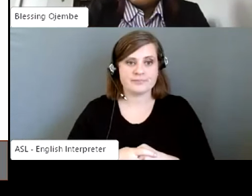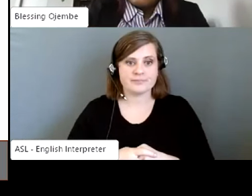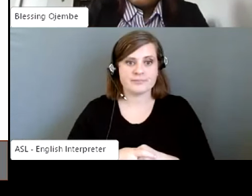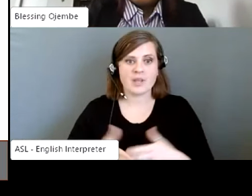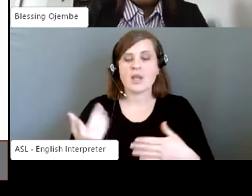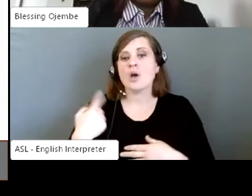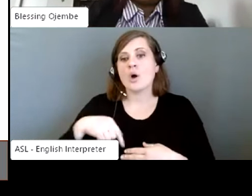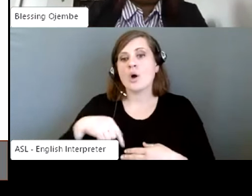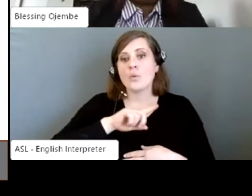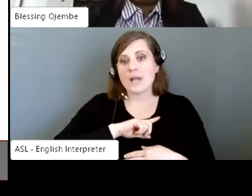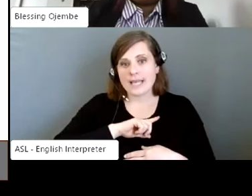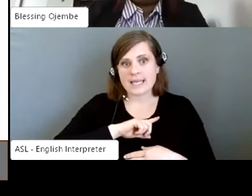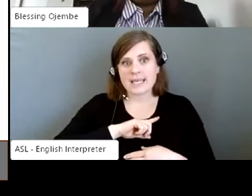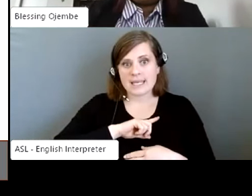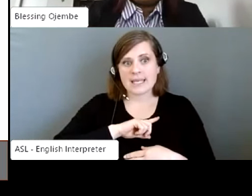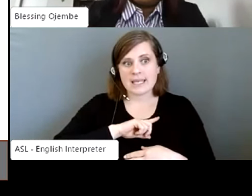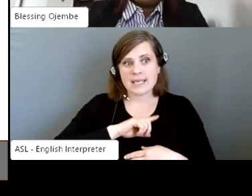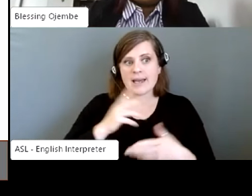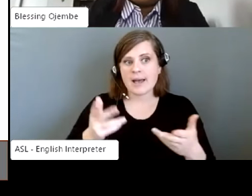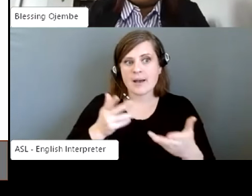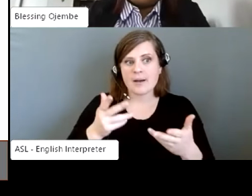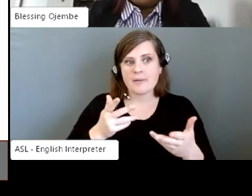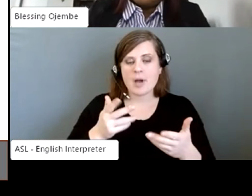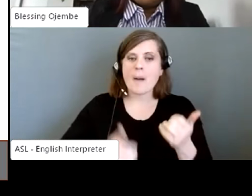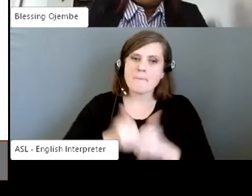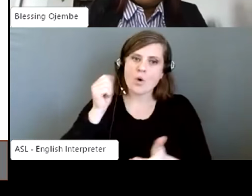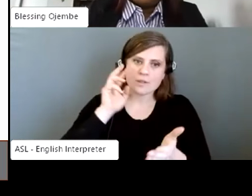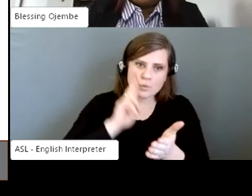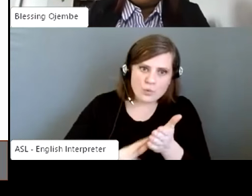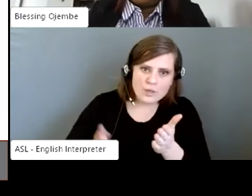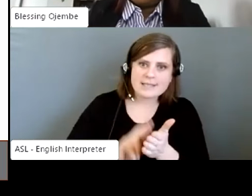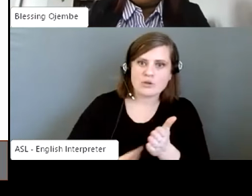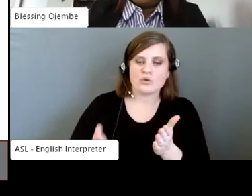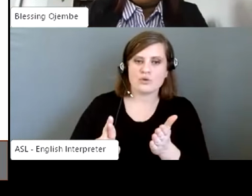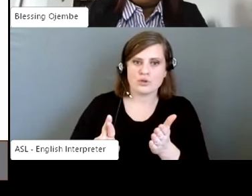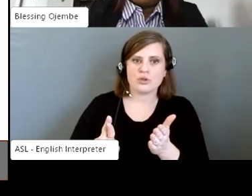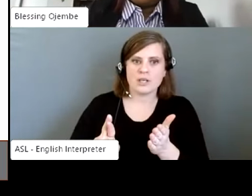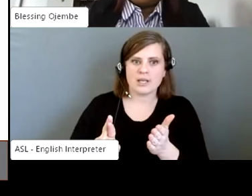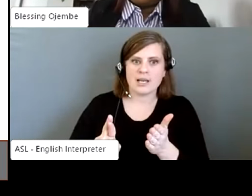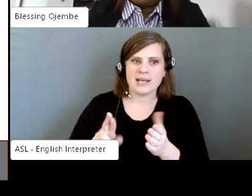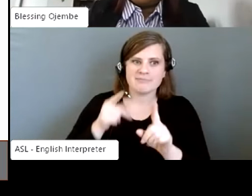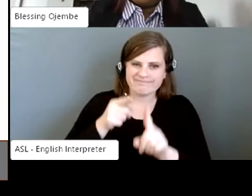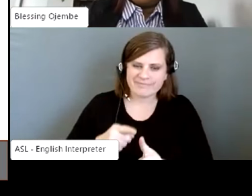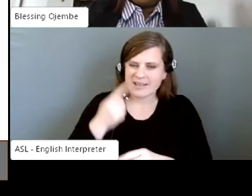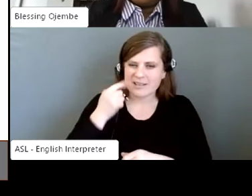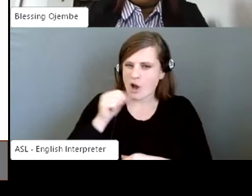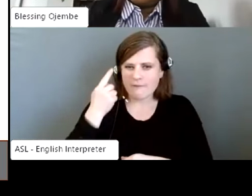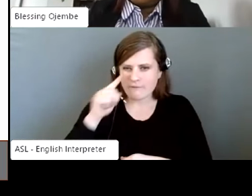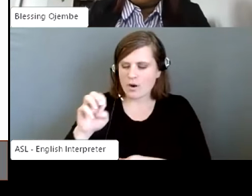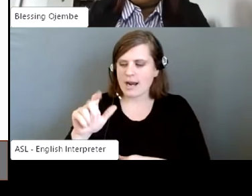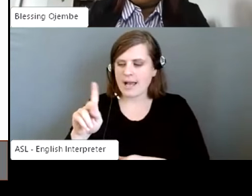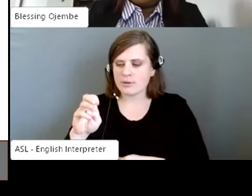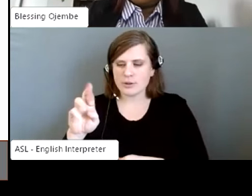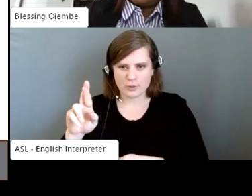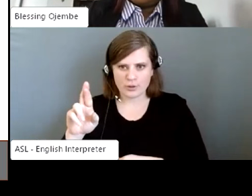So we thought, even though most of our researches are not done specifically on elder abuse, we've taken out